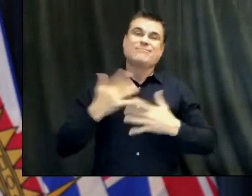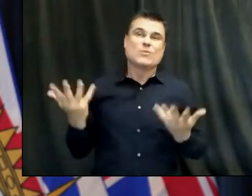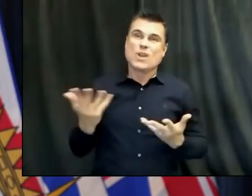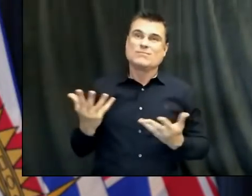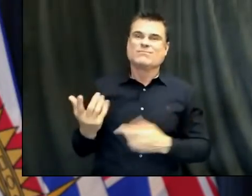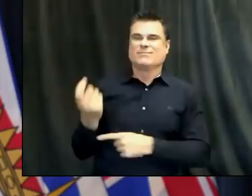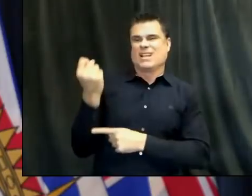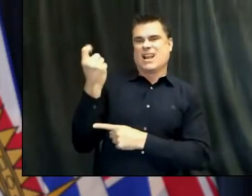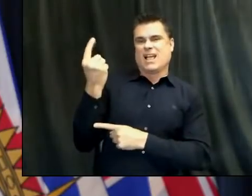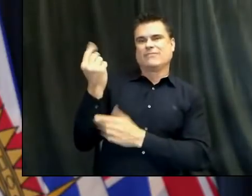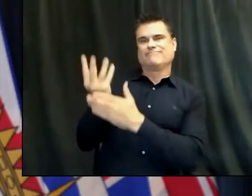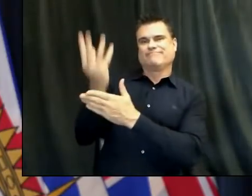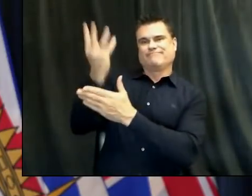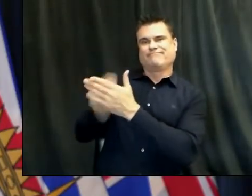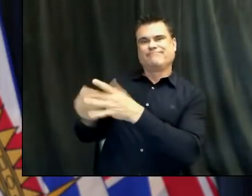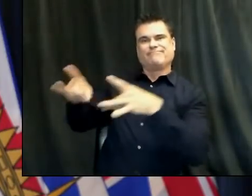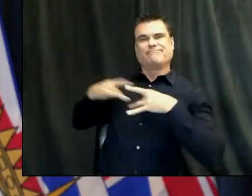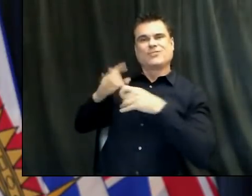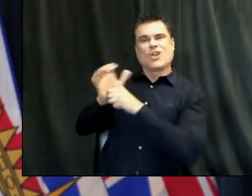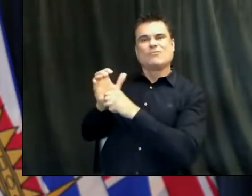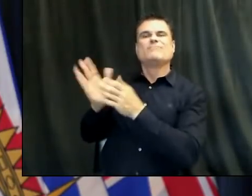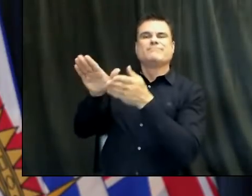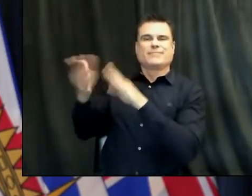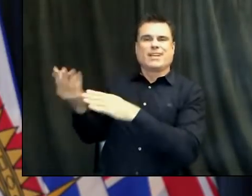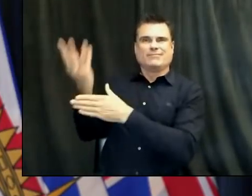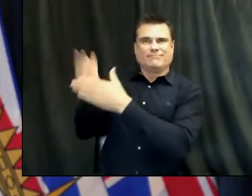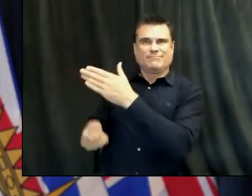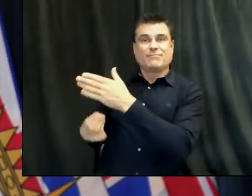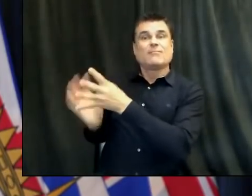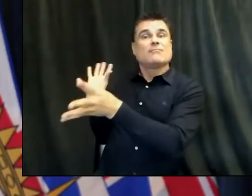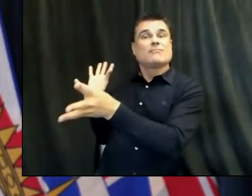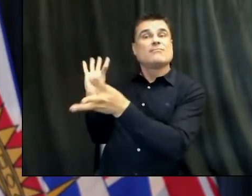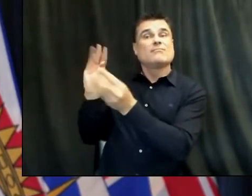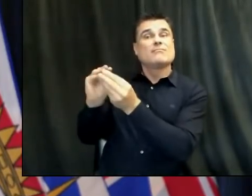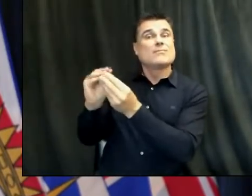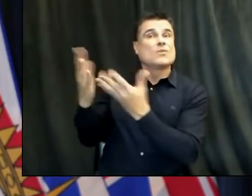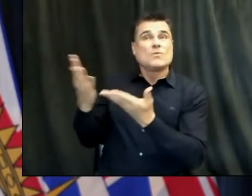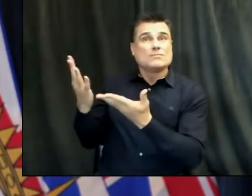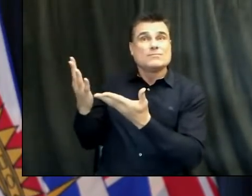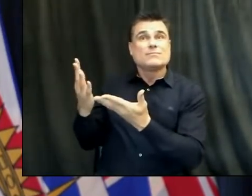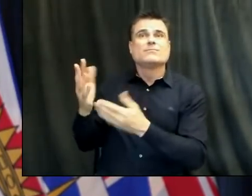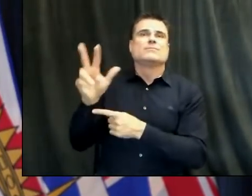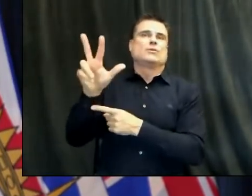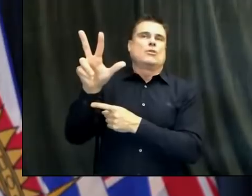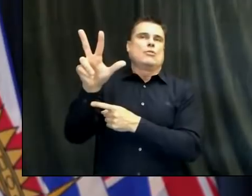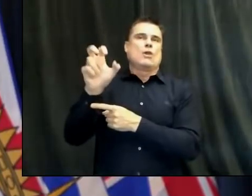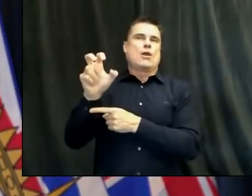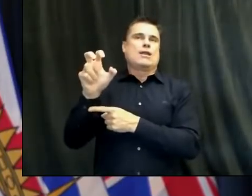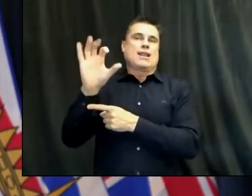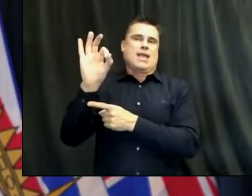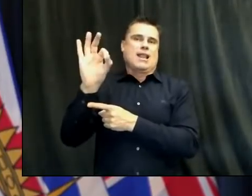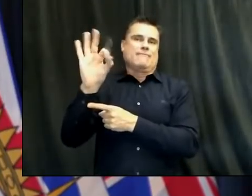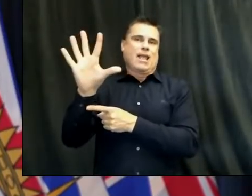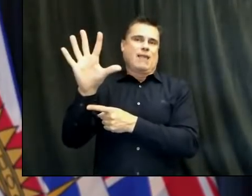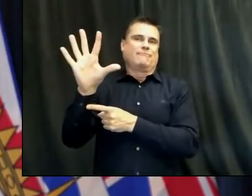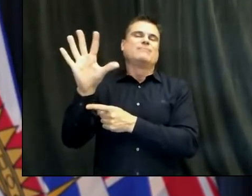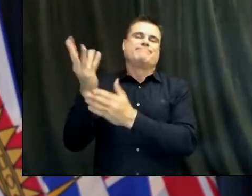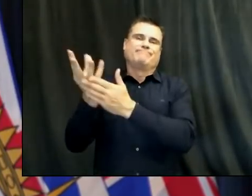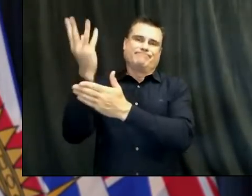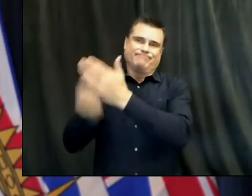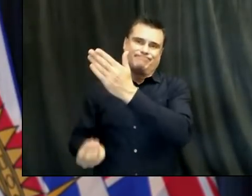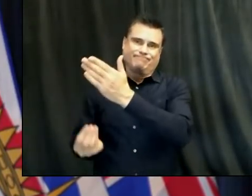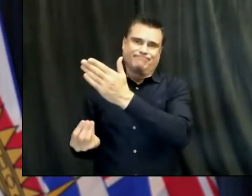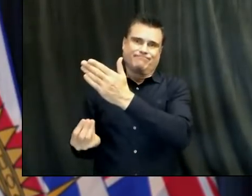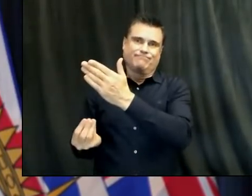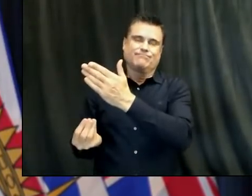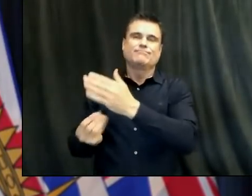report, bringing the total number of people in our province who've died from COVID-19 to 395.